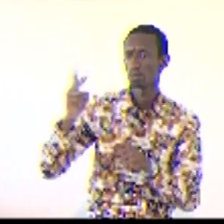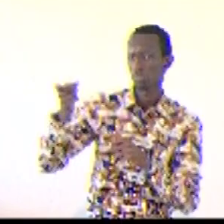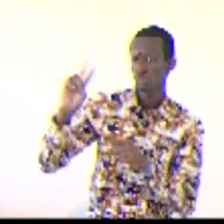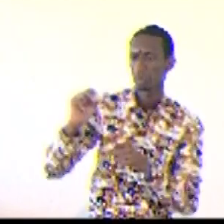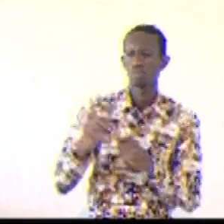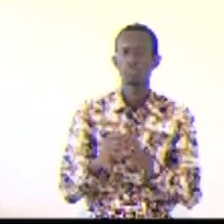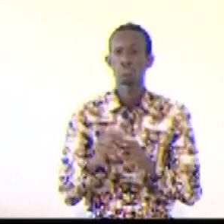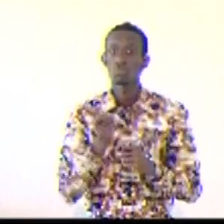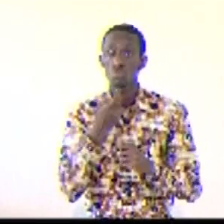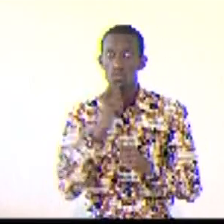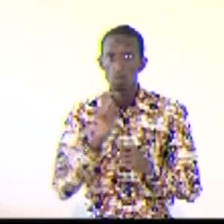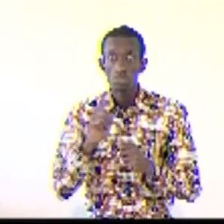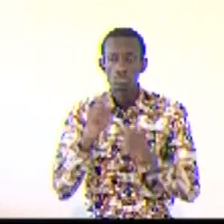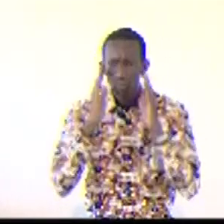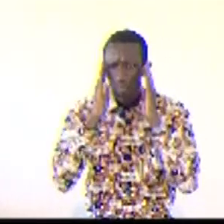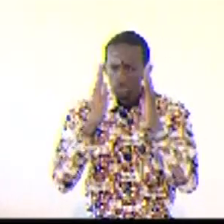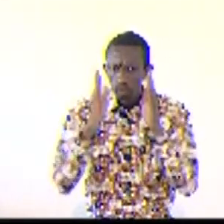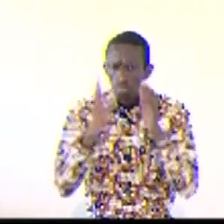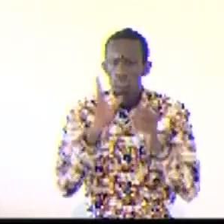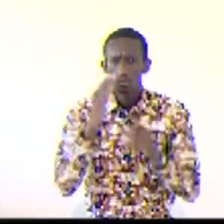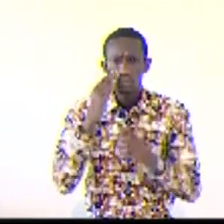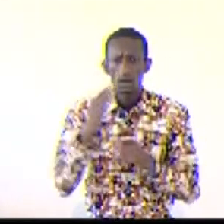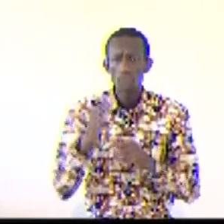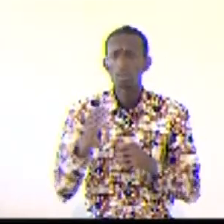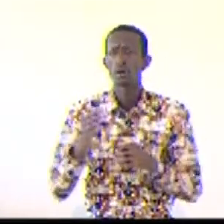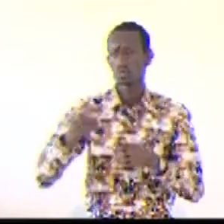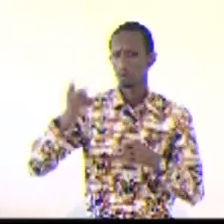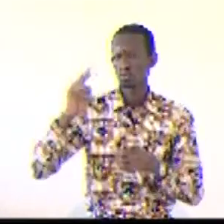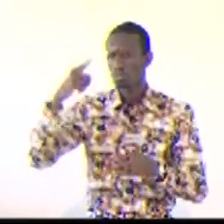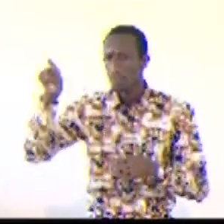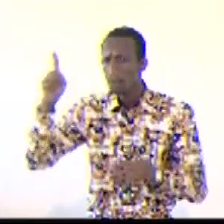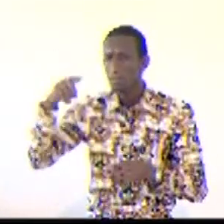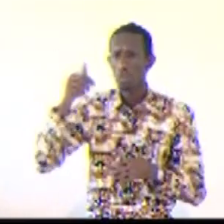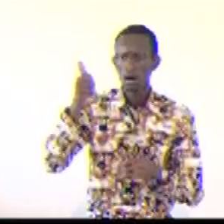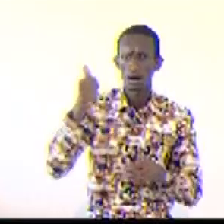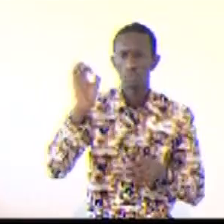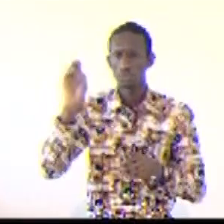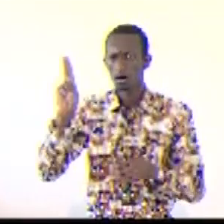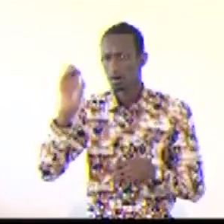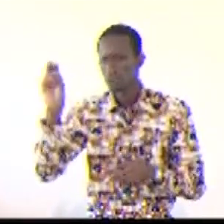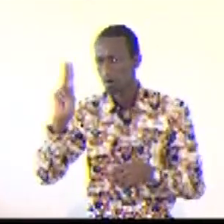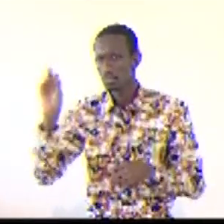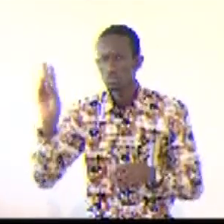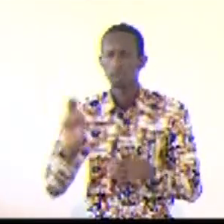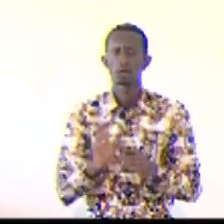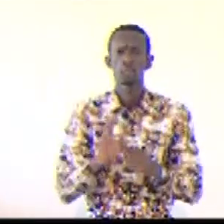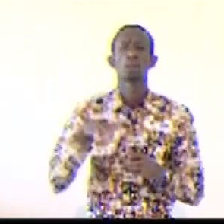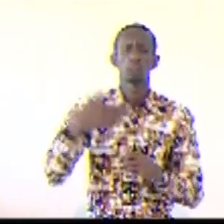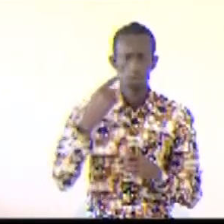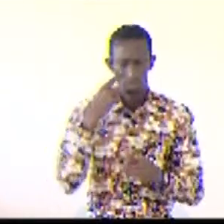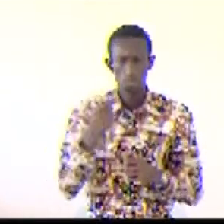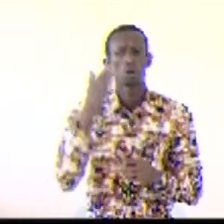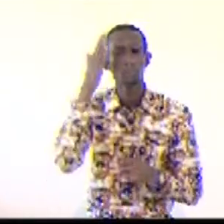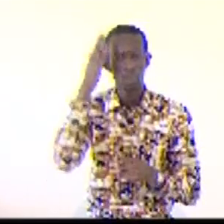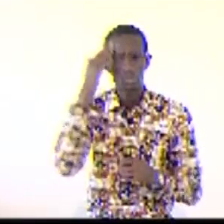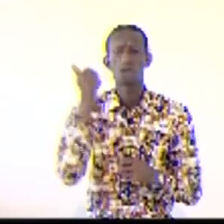correct answers only. So if we're able to give the correct answers, then that means we have achieved our